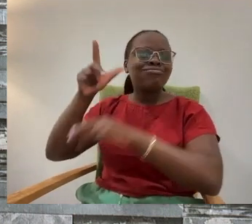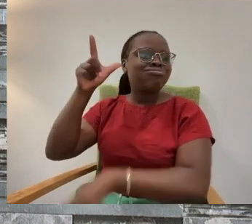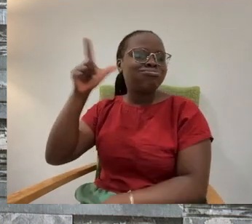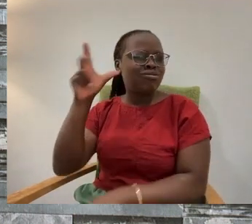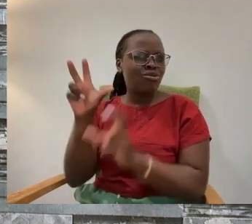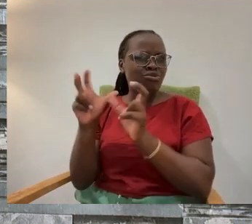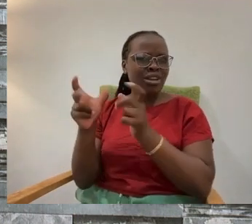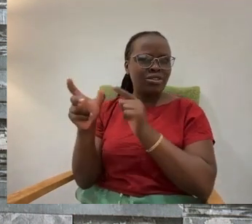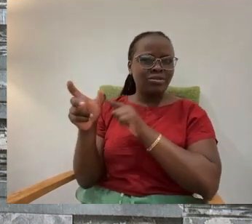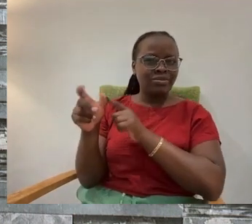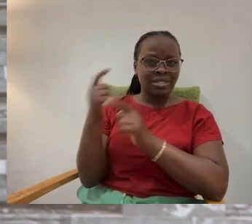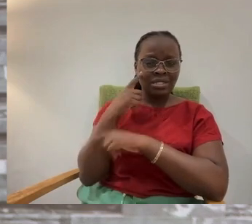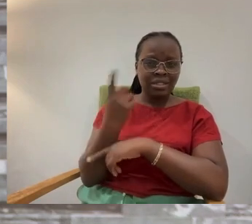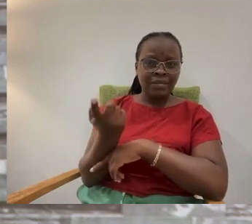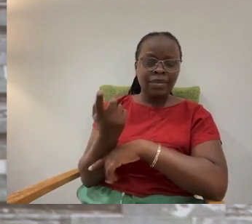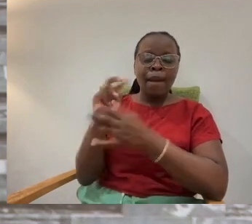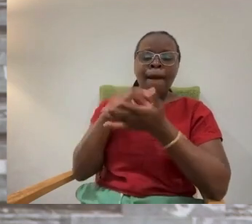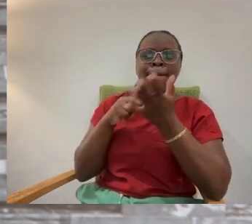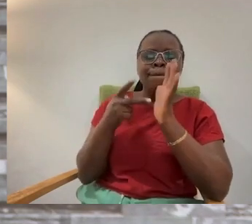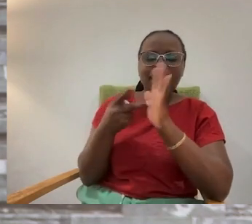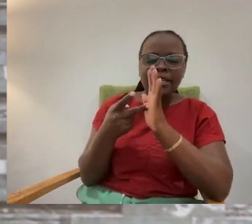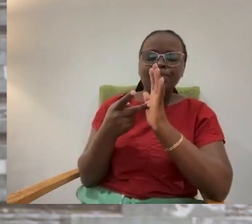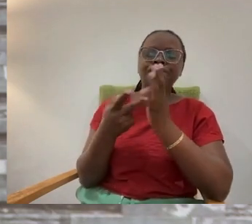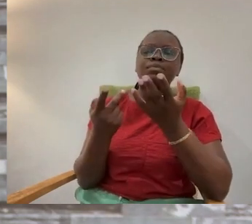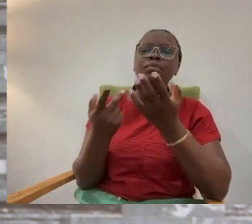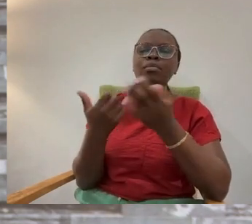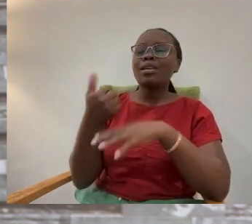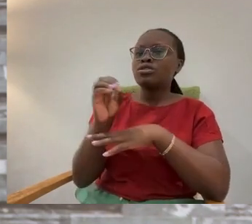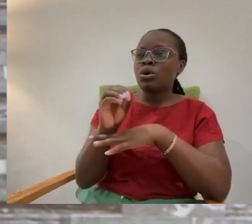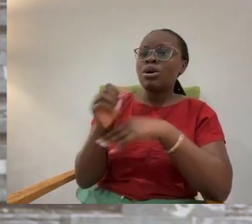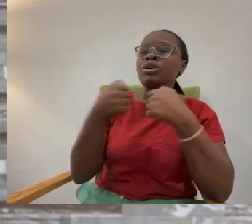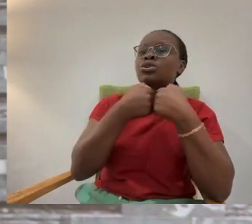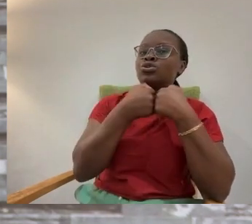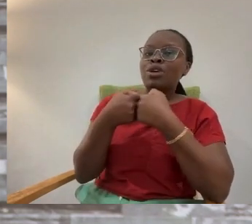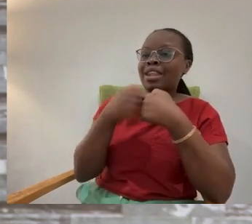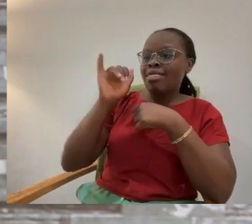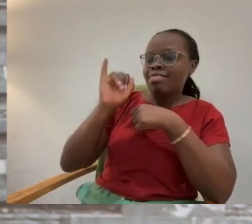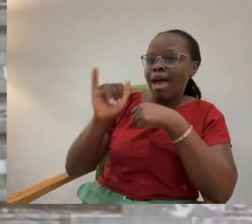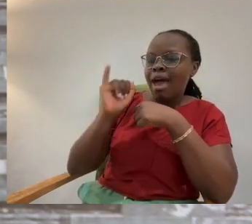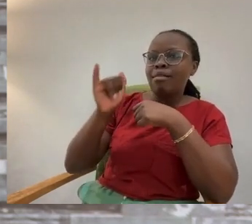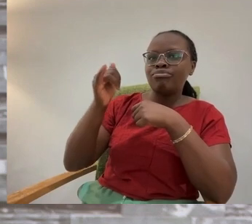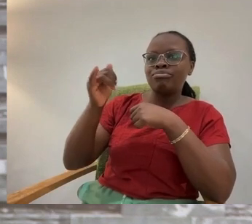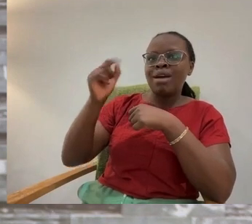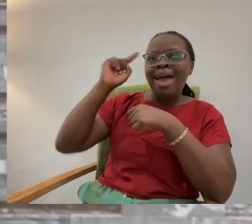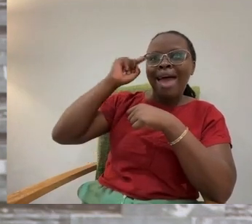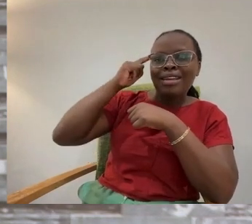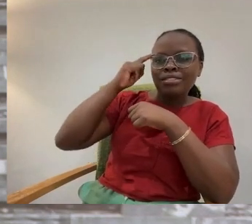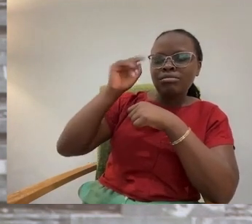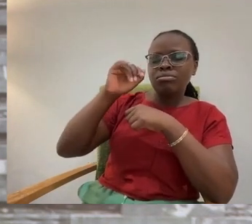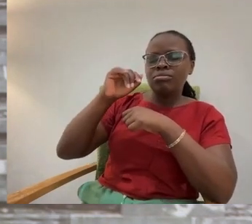not having the time to do the schoolwork. So challenging that norm in the culture is one area